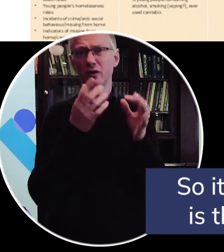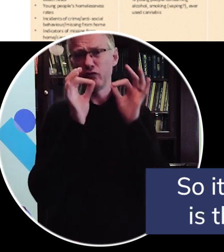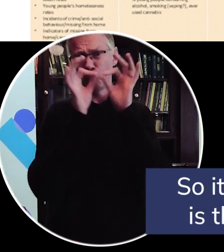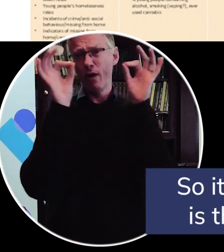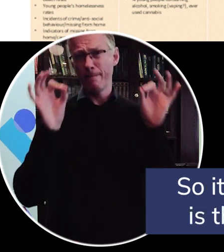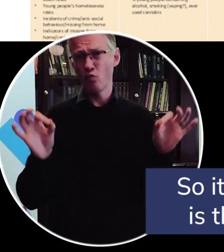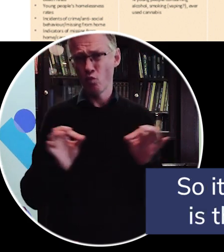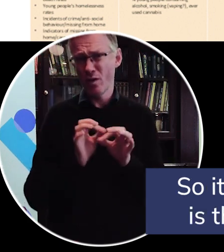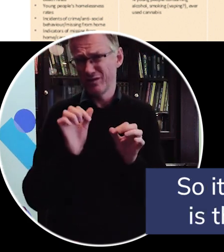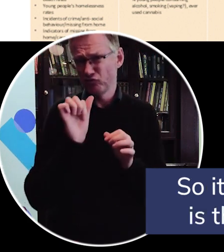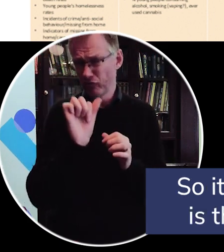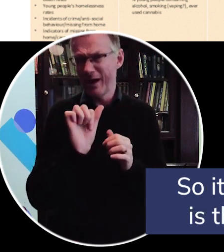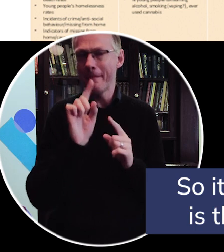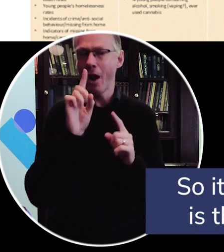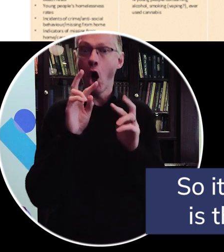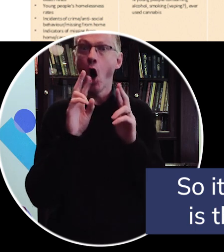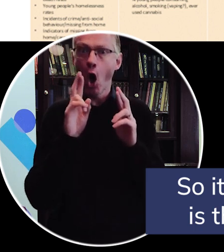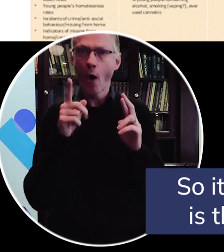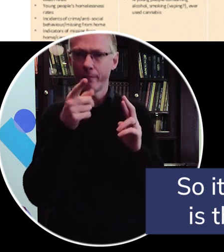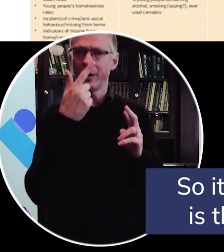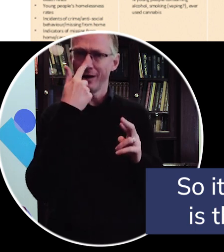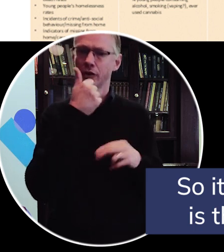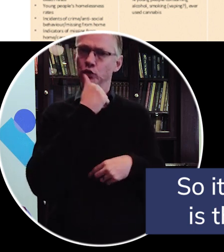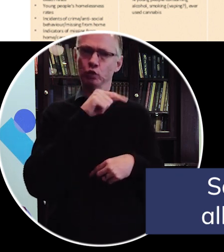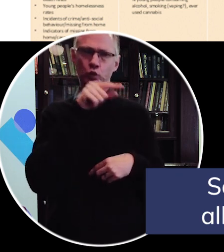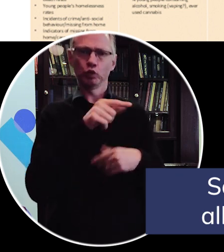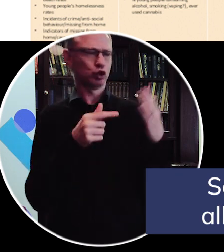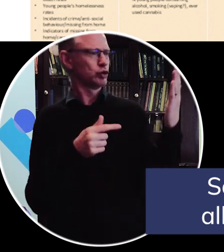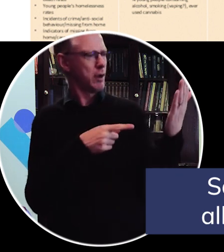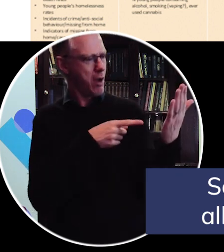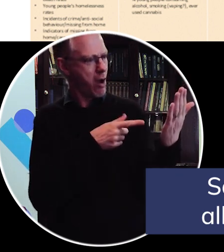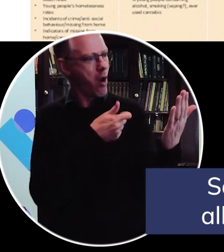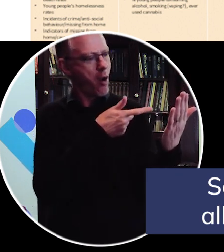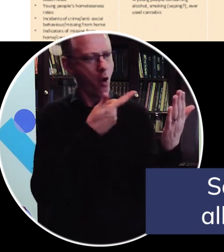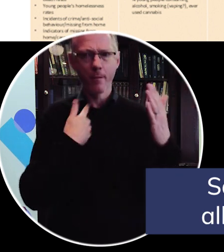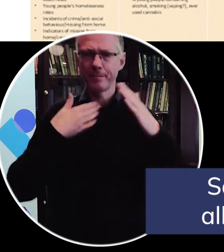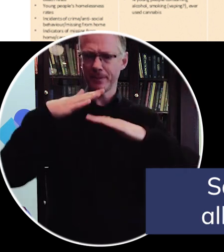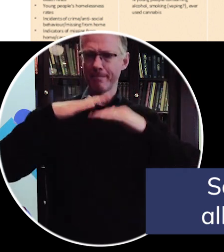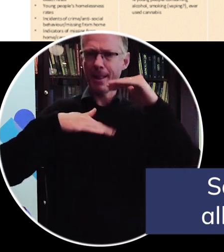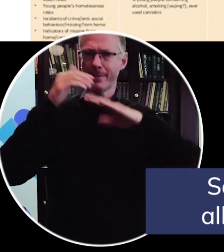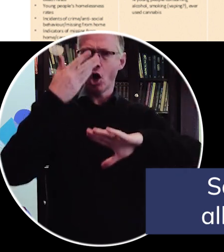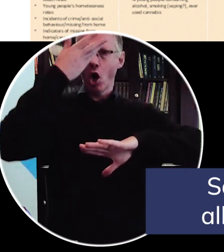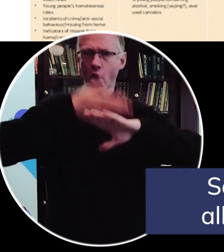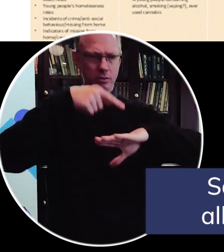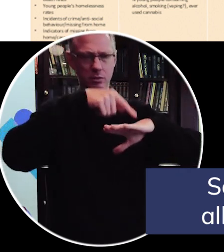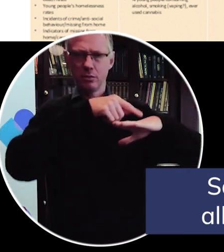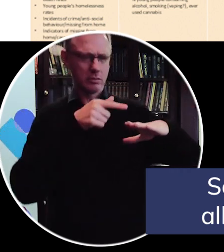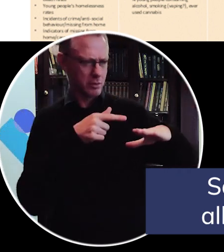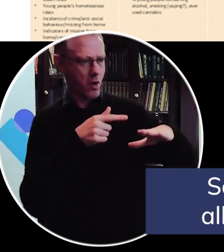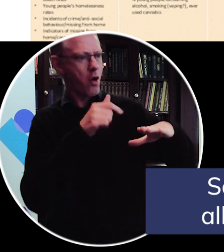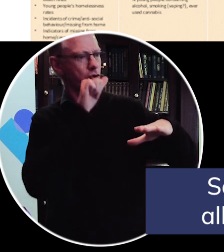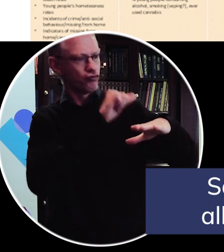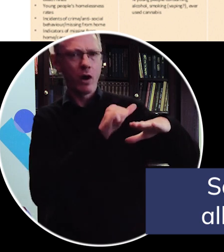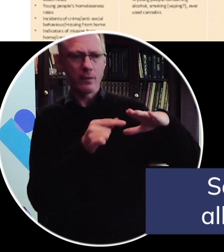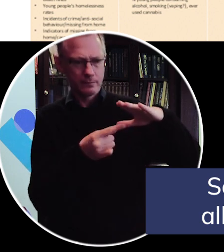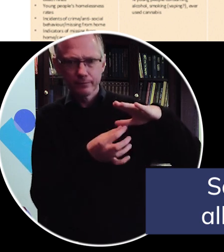the aim is that it gives you a structure that you can build on. So you've got that golden thread or the thread from outcomes all